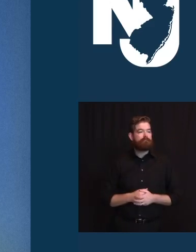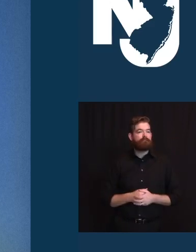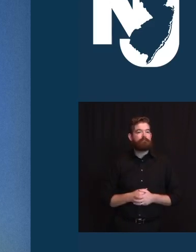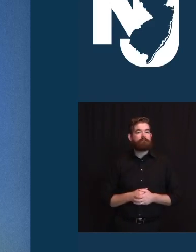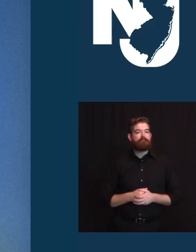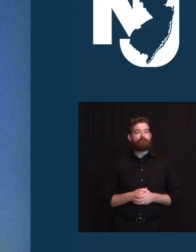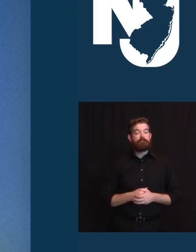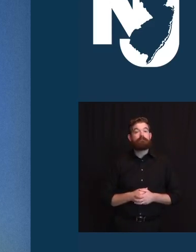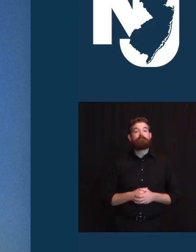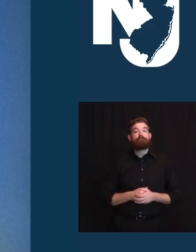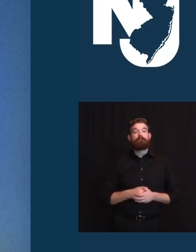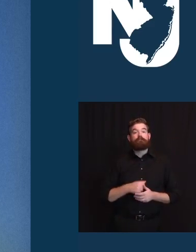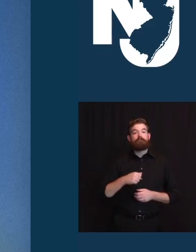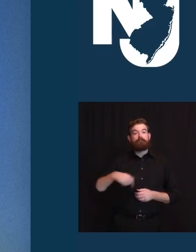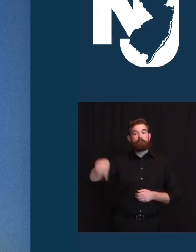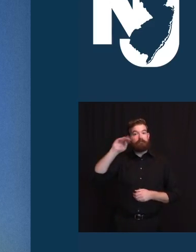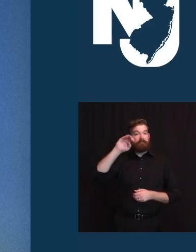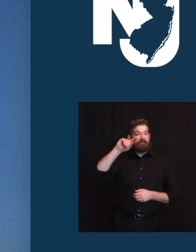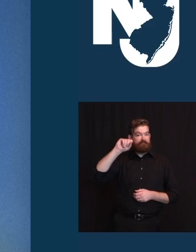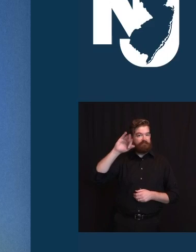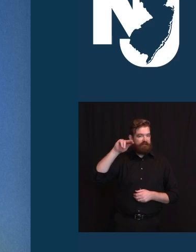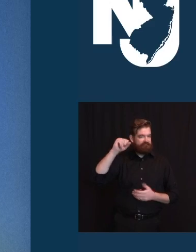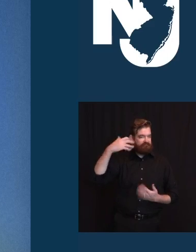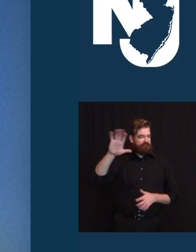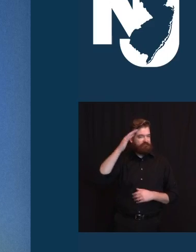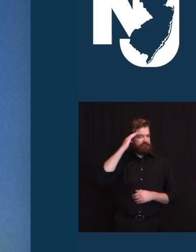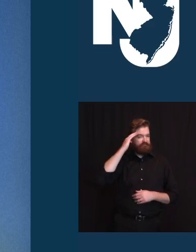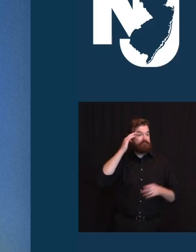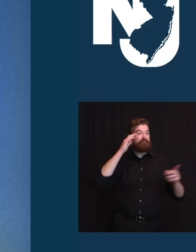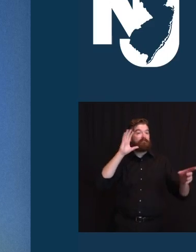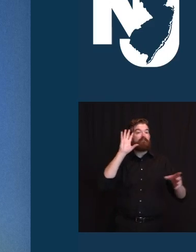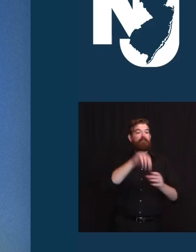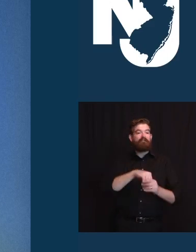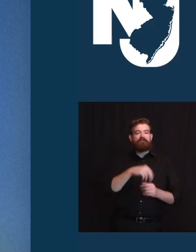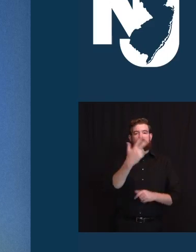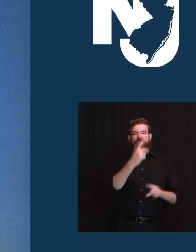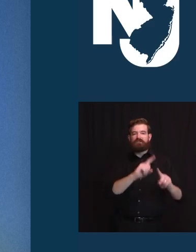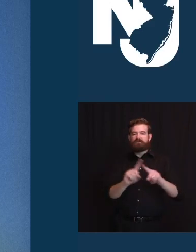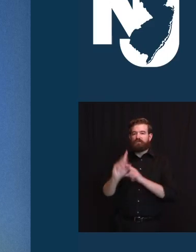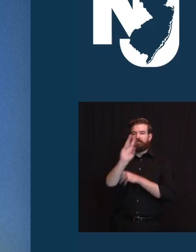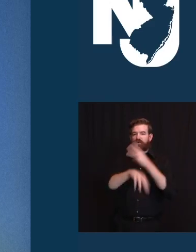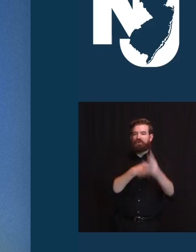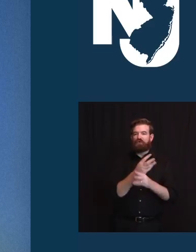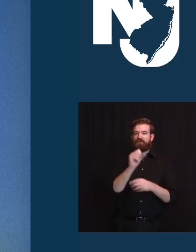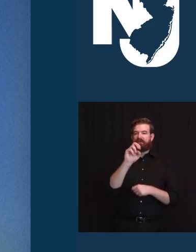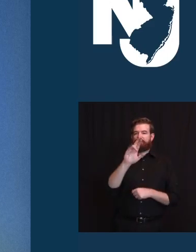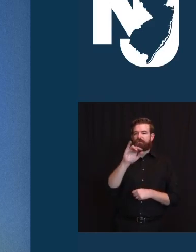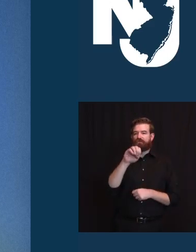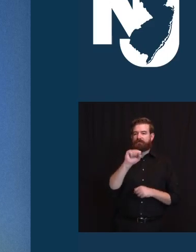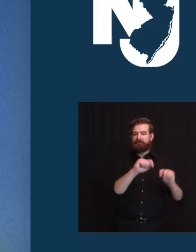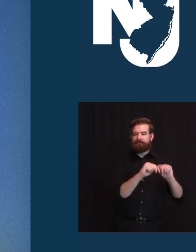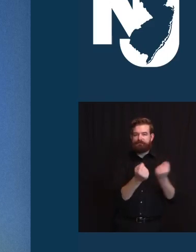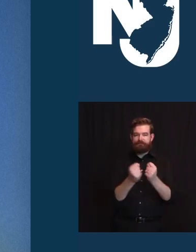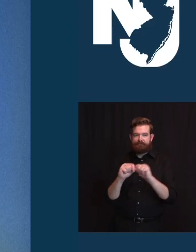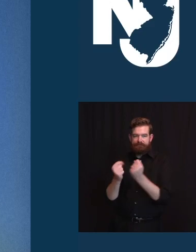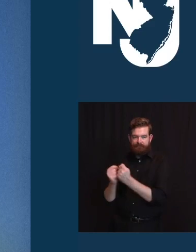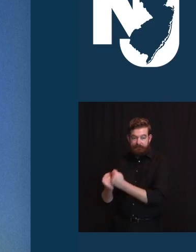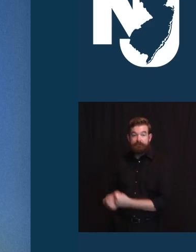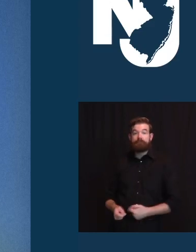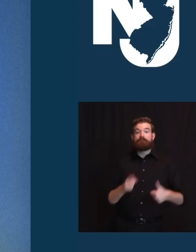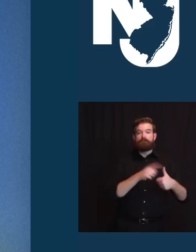know, was a part of 3 World Series teams. So the first with the Mets, the Amazons, the Miracle